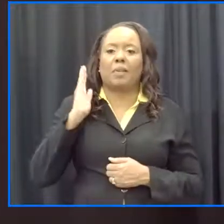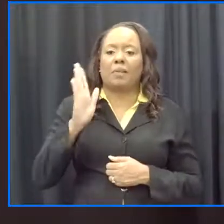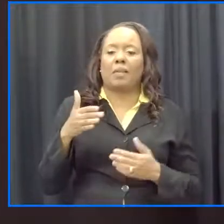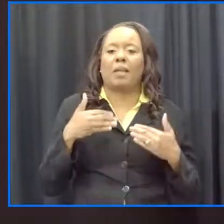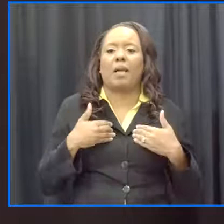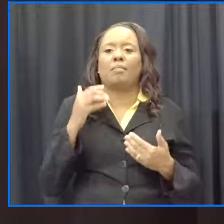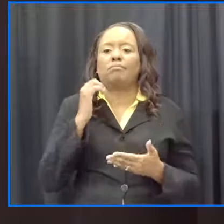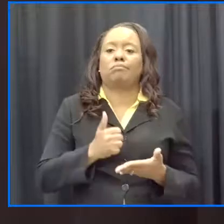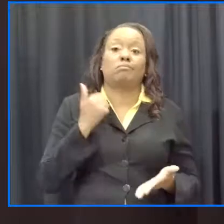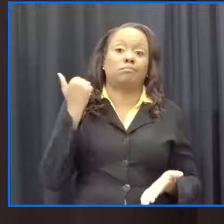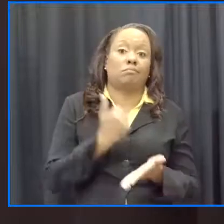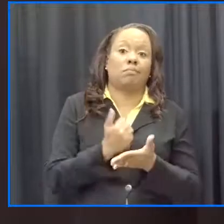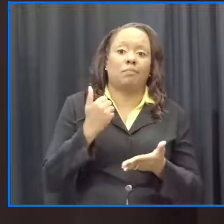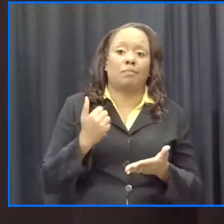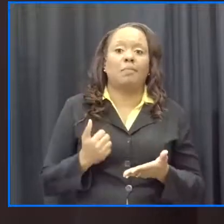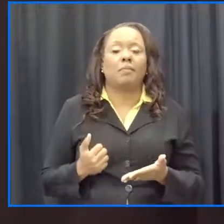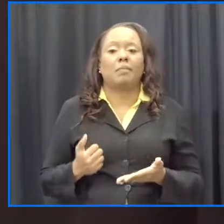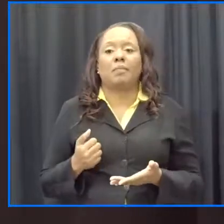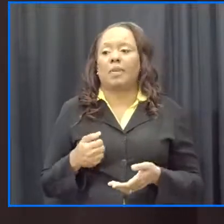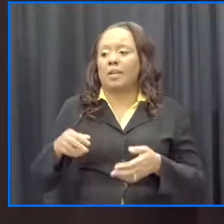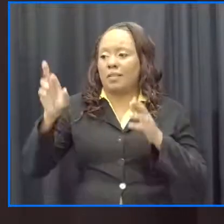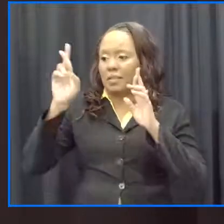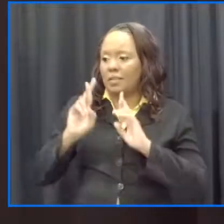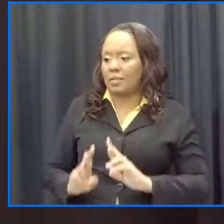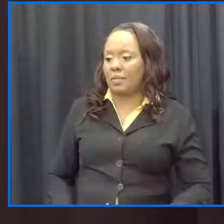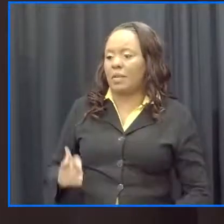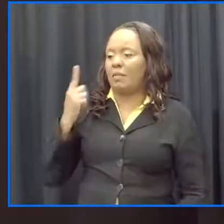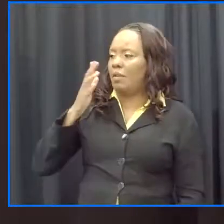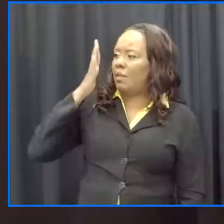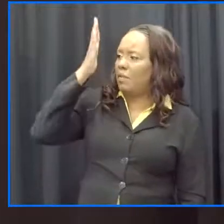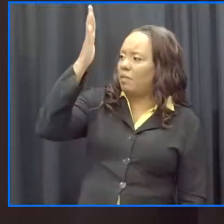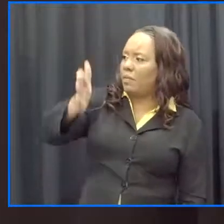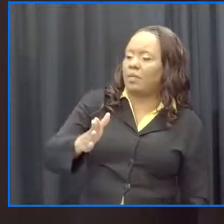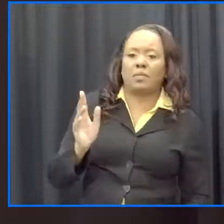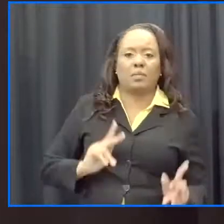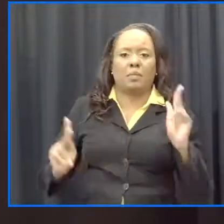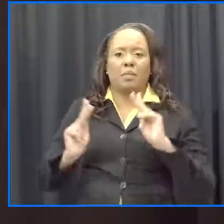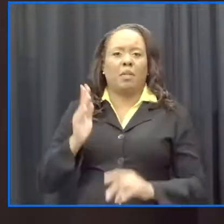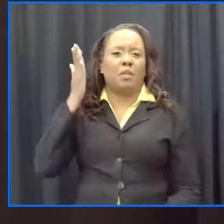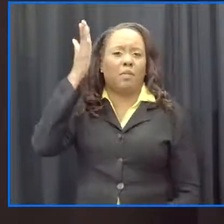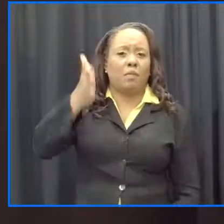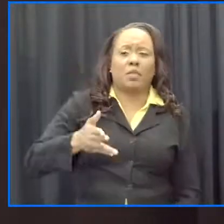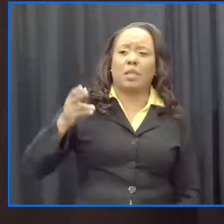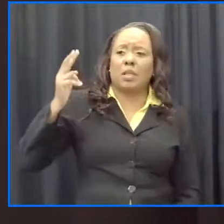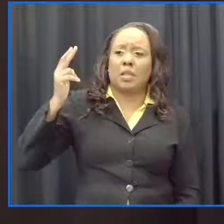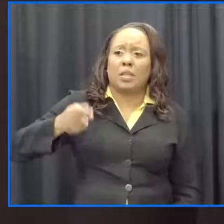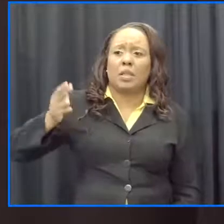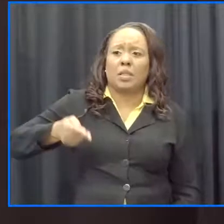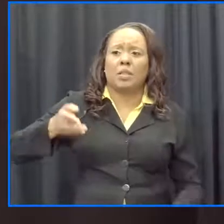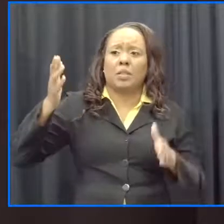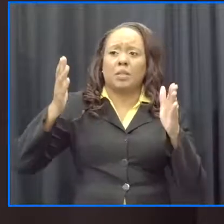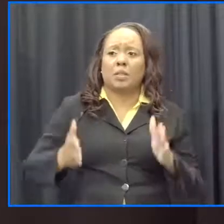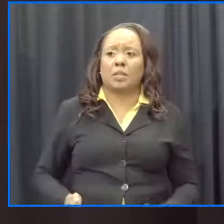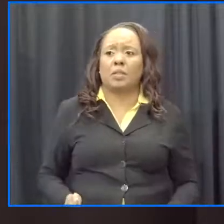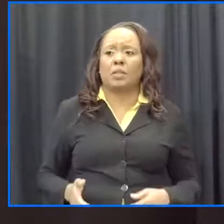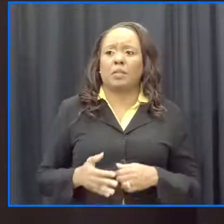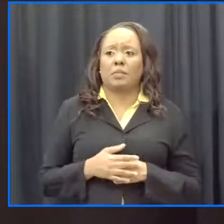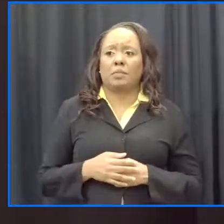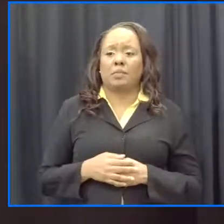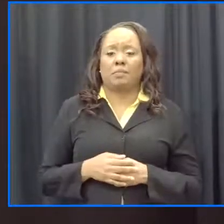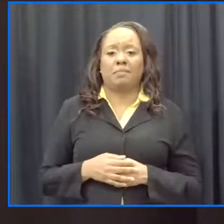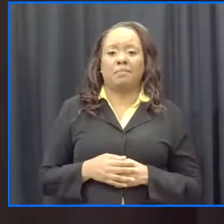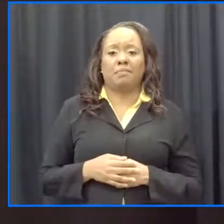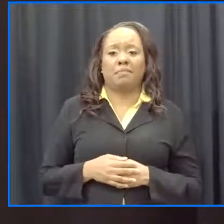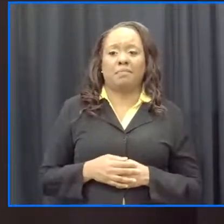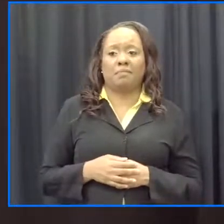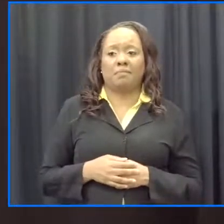the approval and respect of future historians, serve as a template